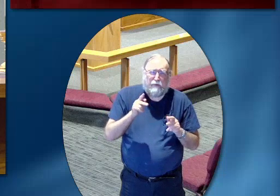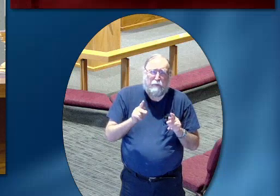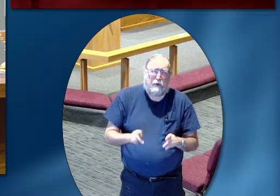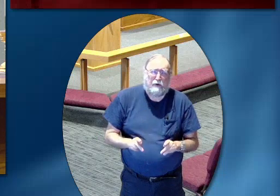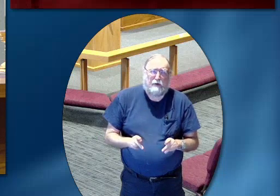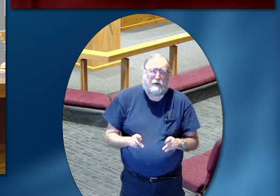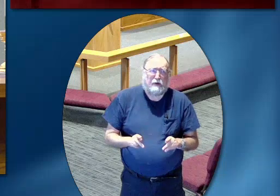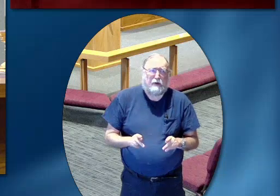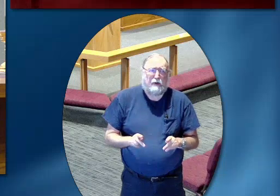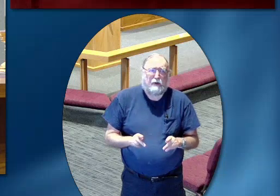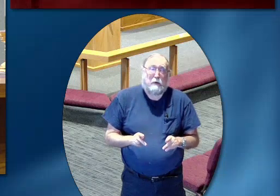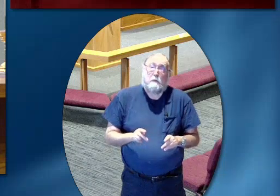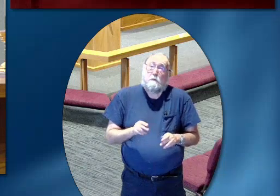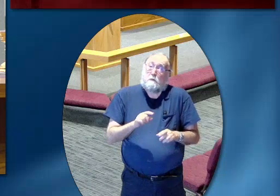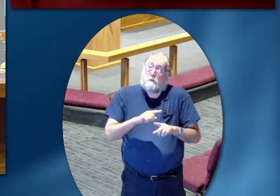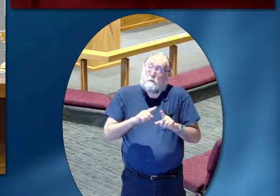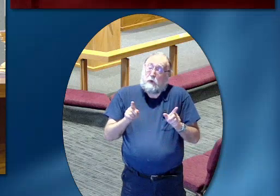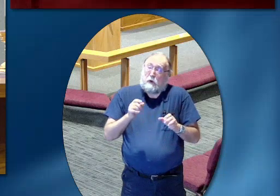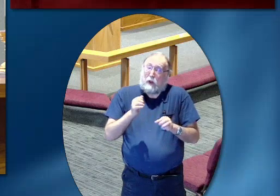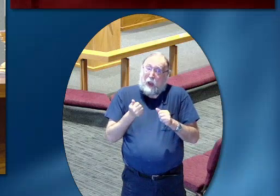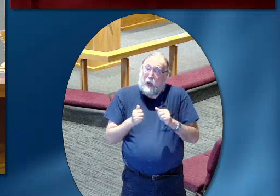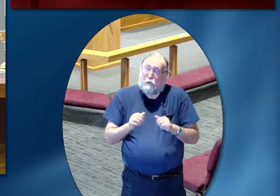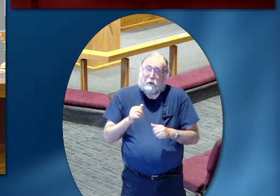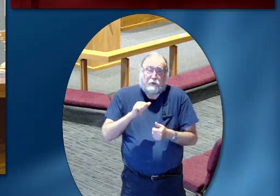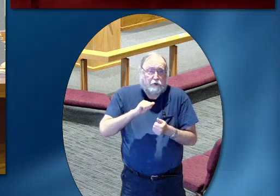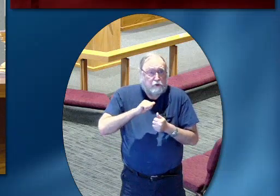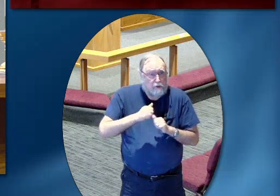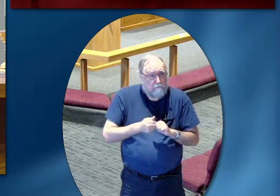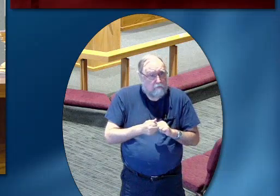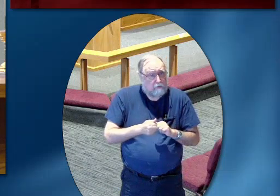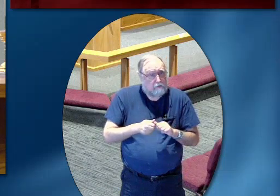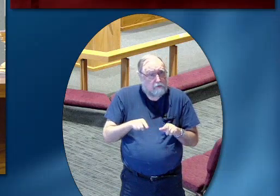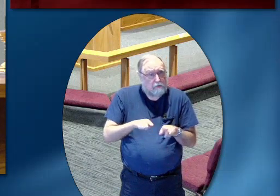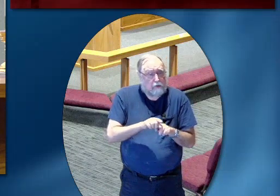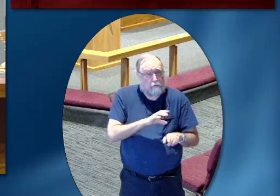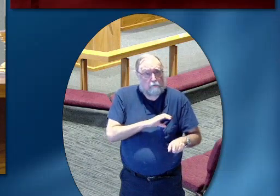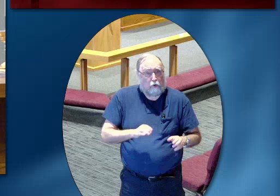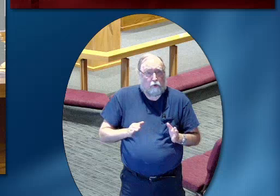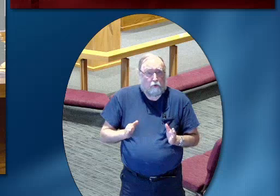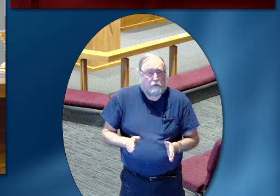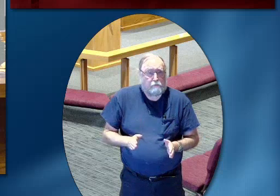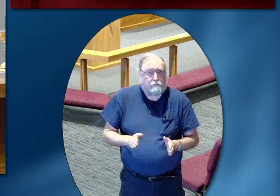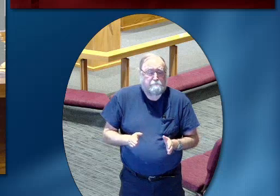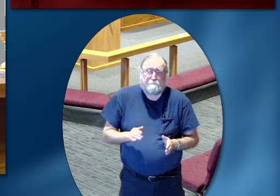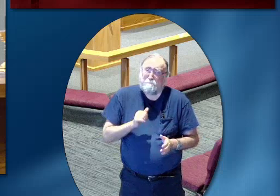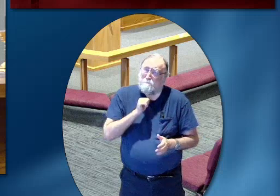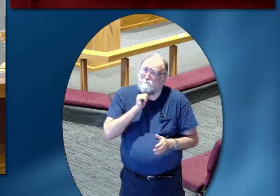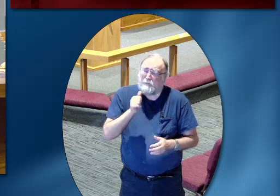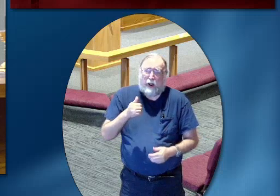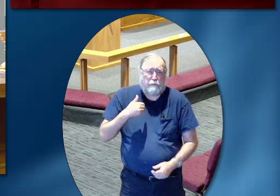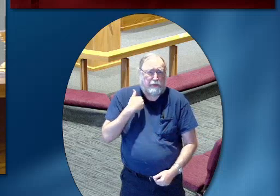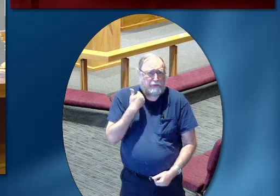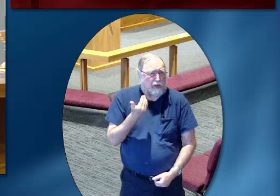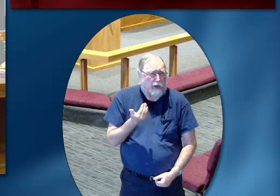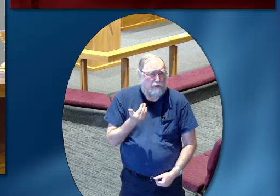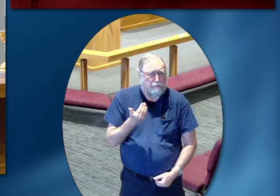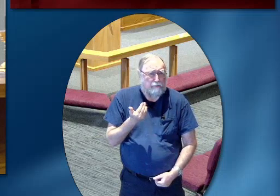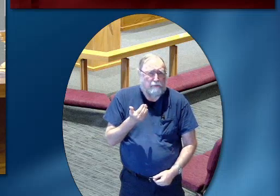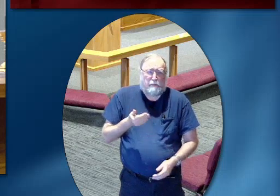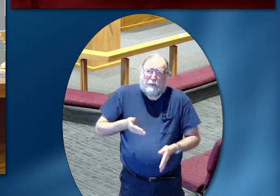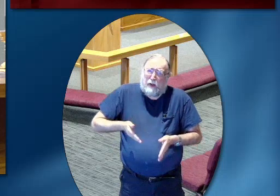a meddler. Yet if anyone suffers as a Christian, let him not be